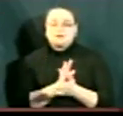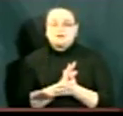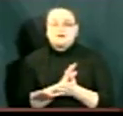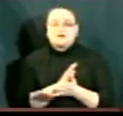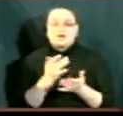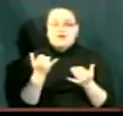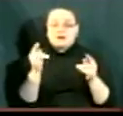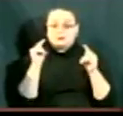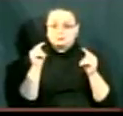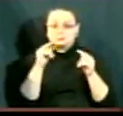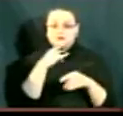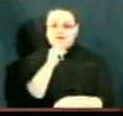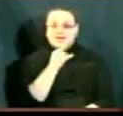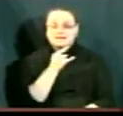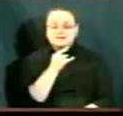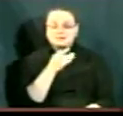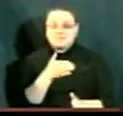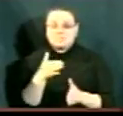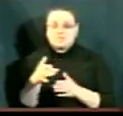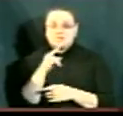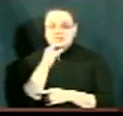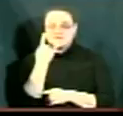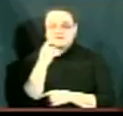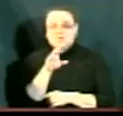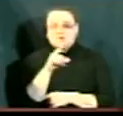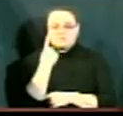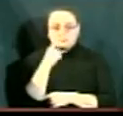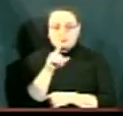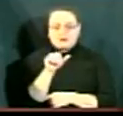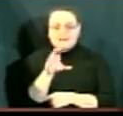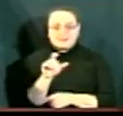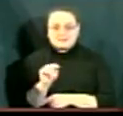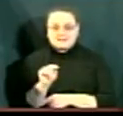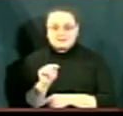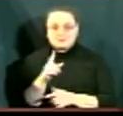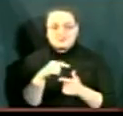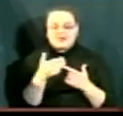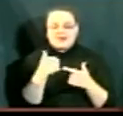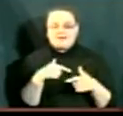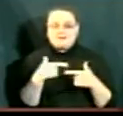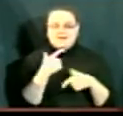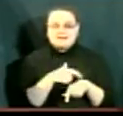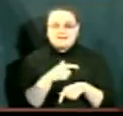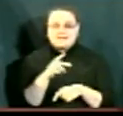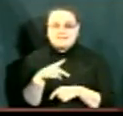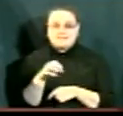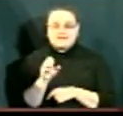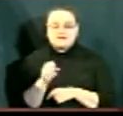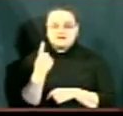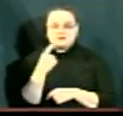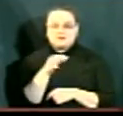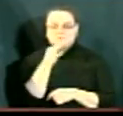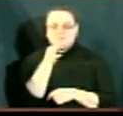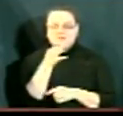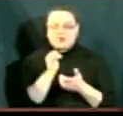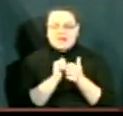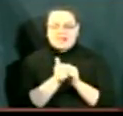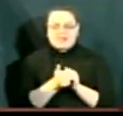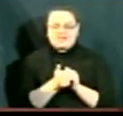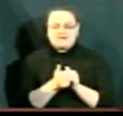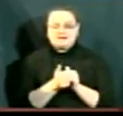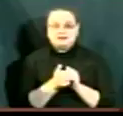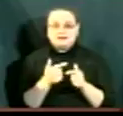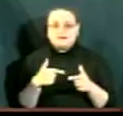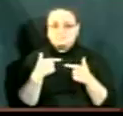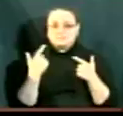kids, prepare kids for ACT, and have a lifetime pass for Farragut High School athletics. I have lived